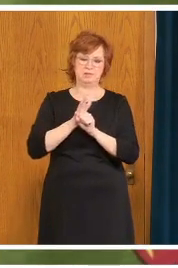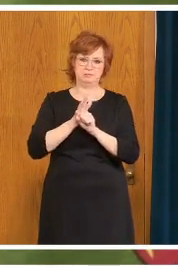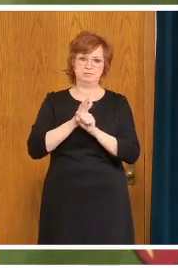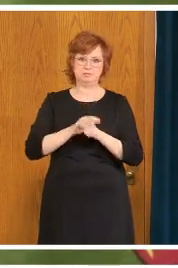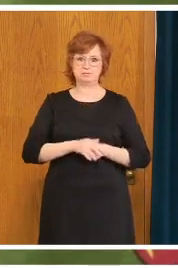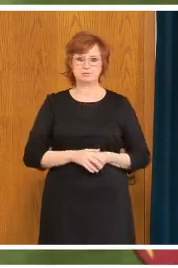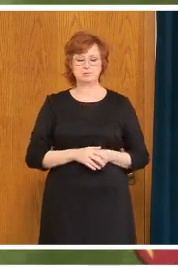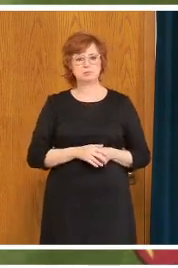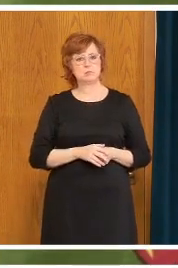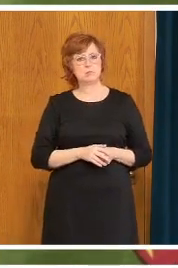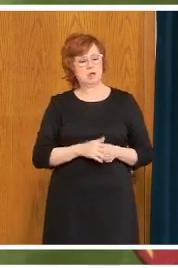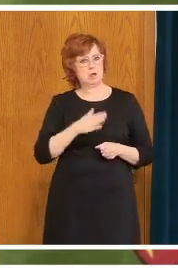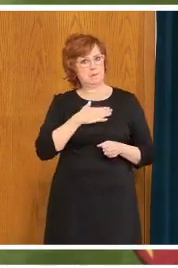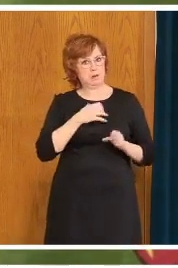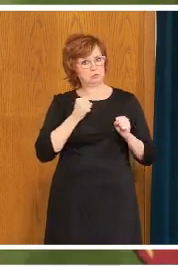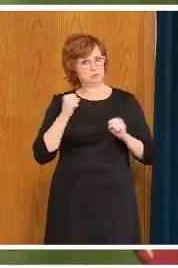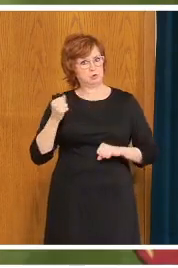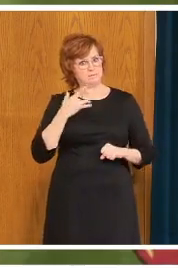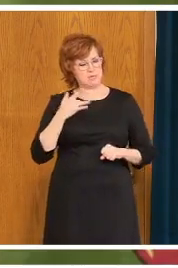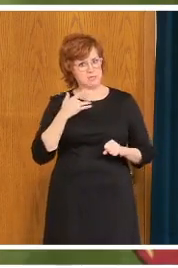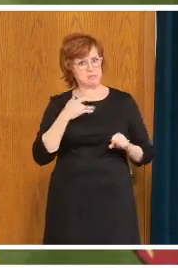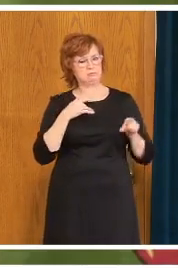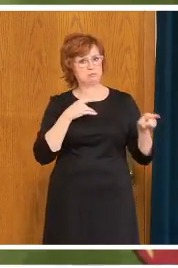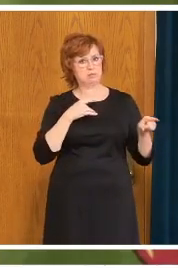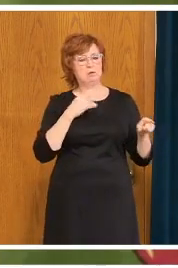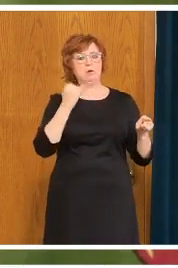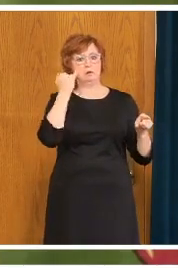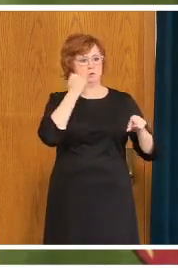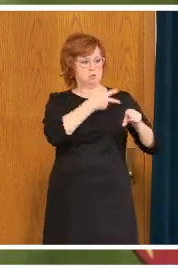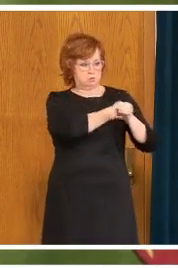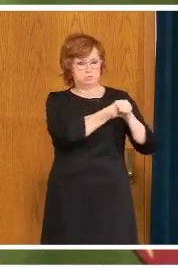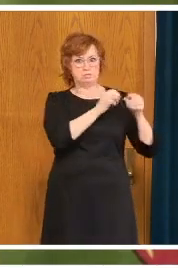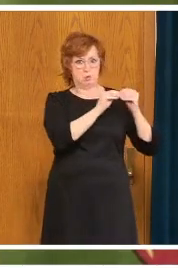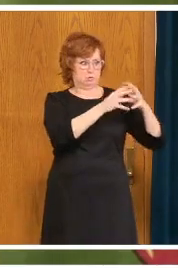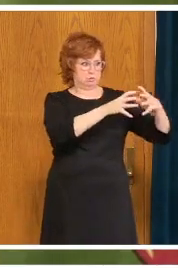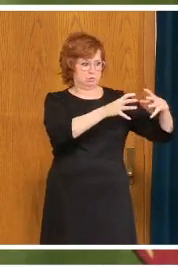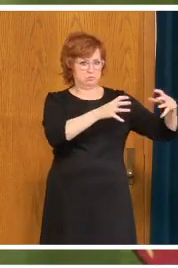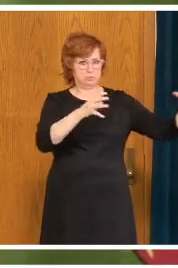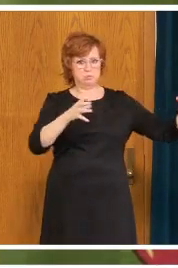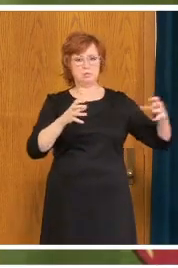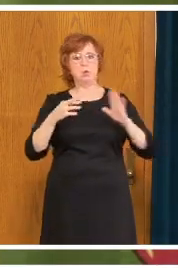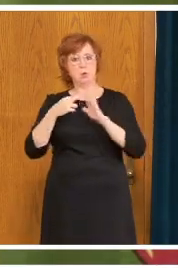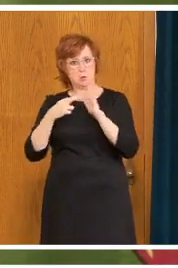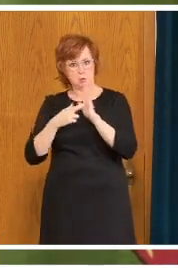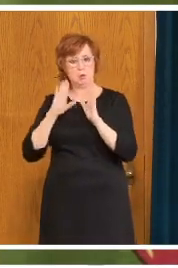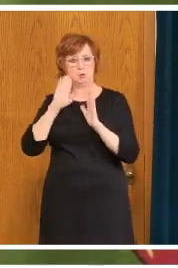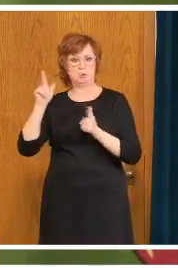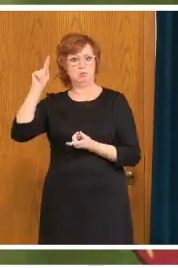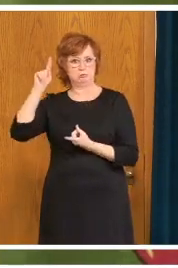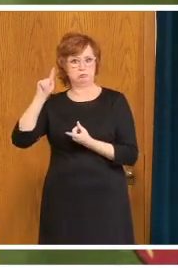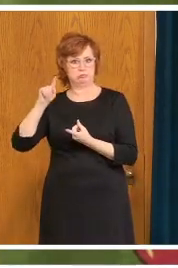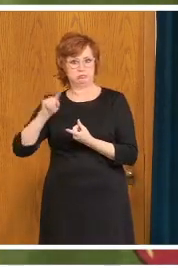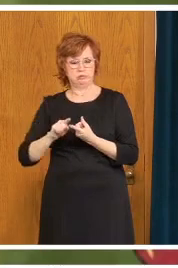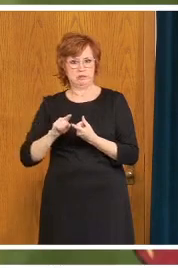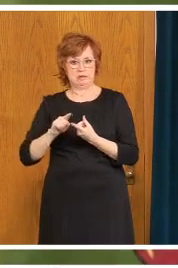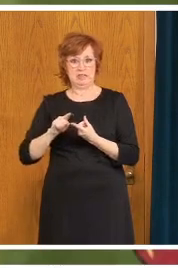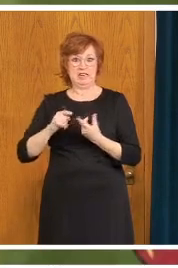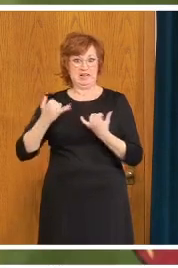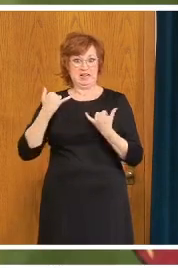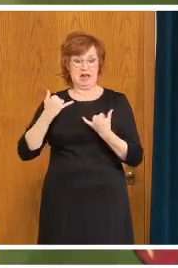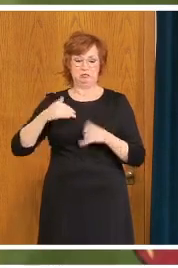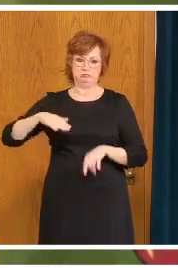that we can begin to relax public health orders and restrictions, but we're not there yet. So